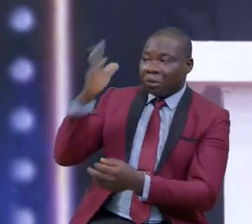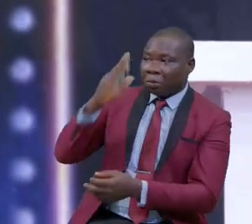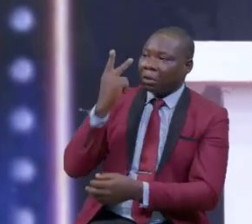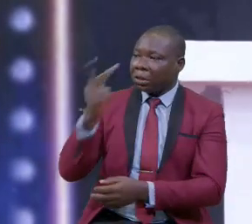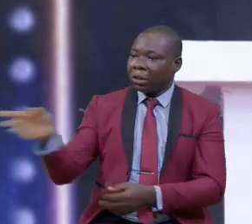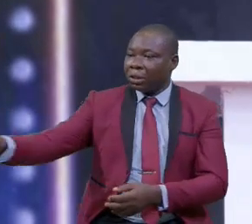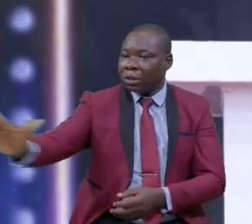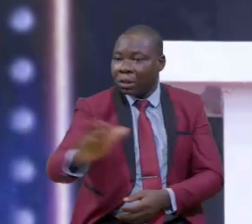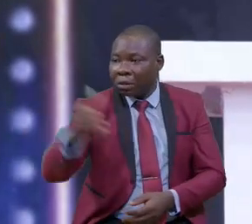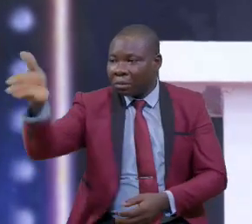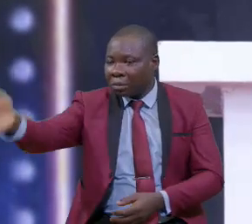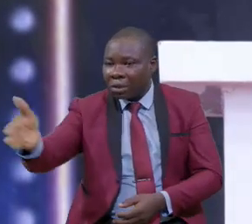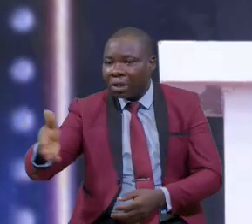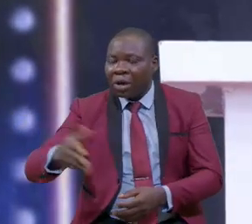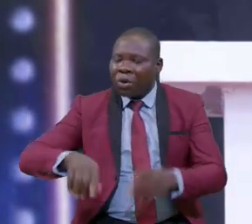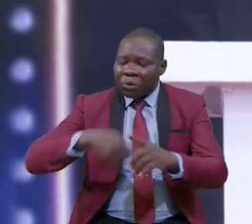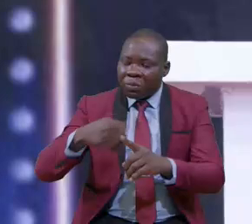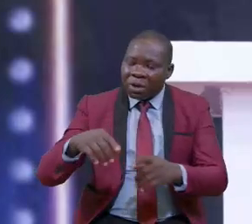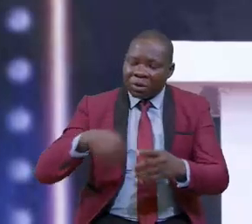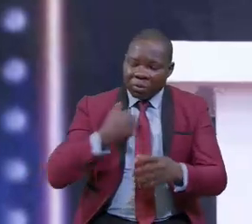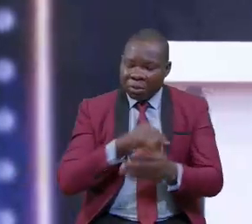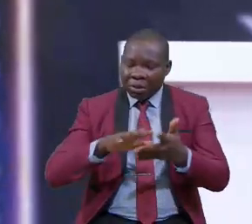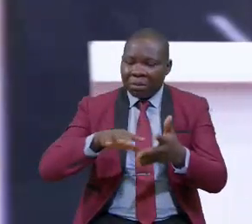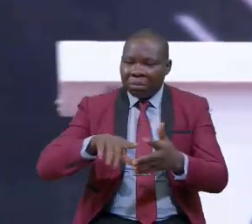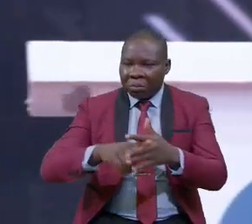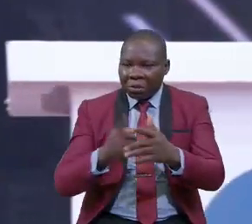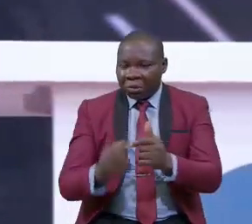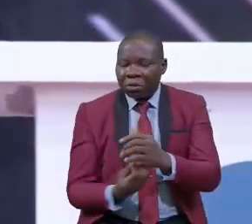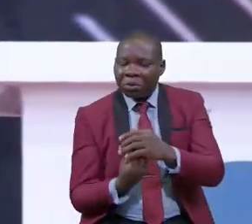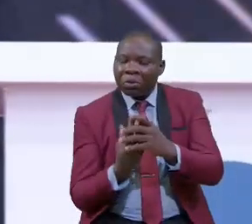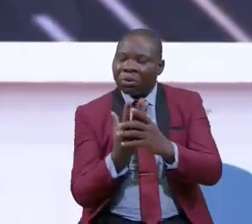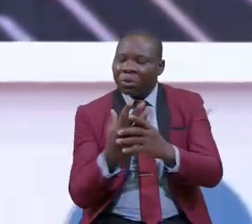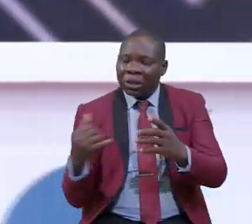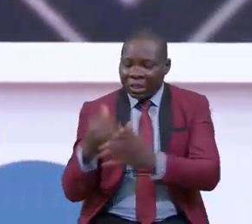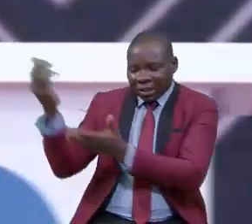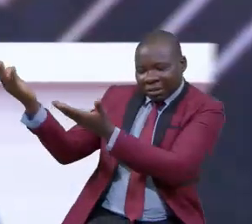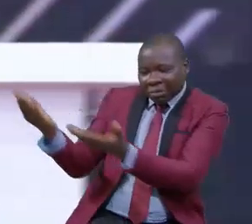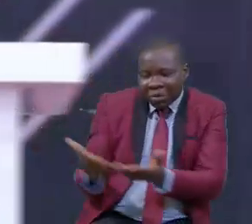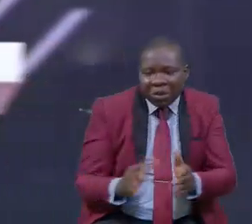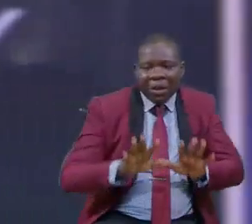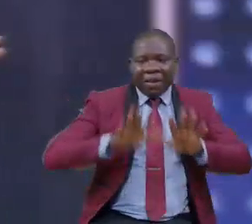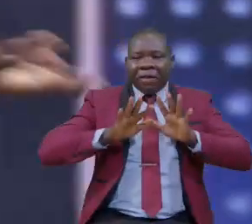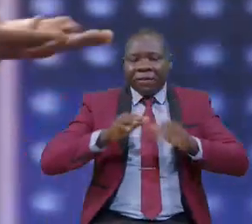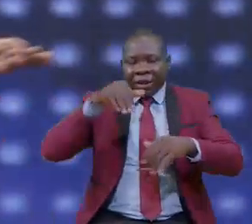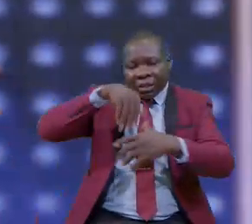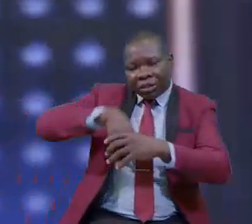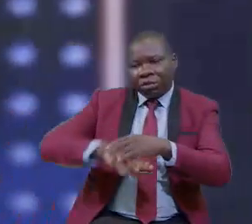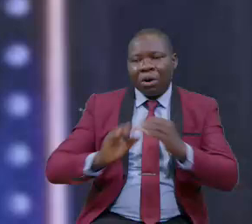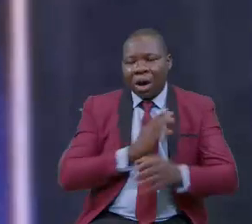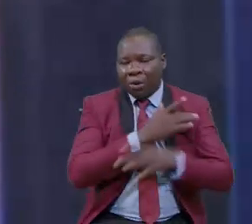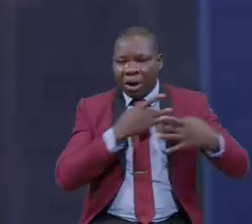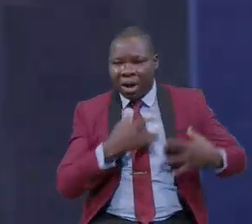grew up, whatever college you went to, whatever certificate you have, whatever doctorate paper